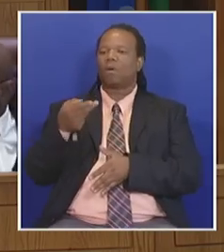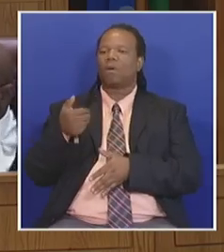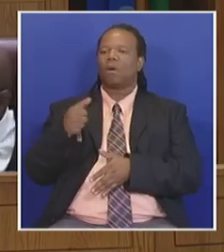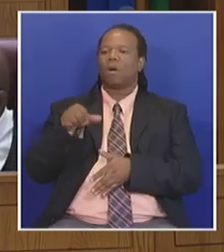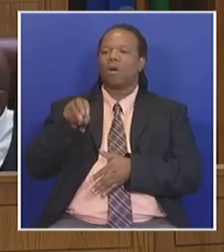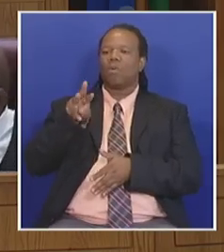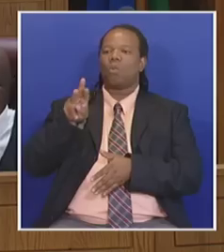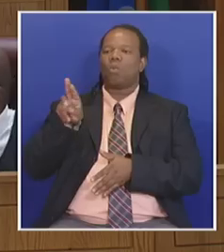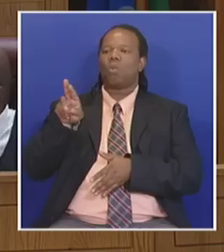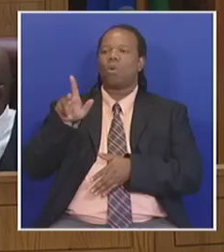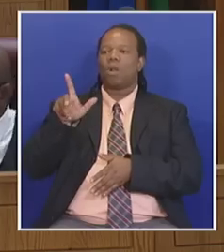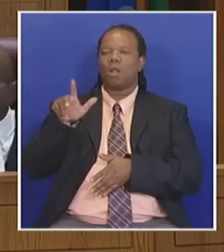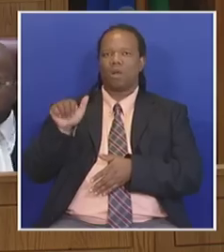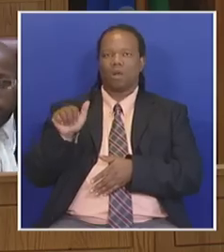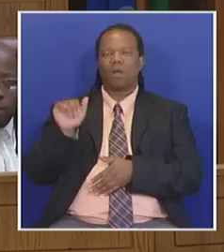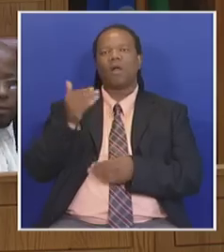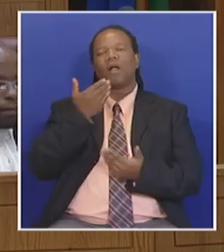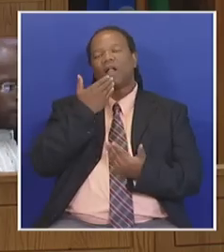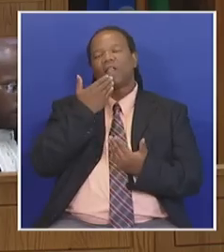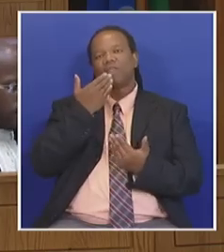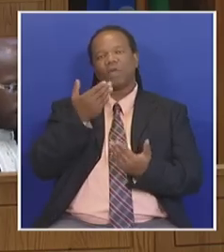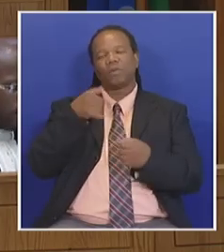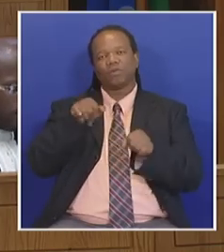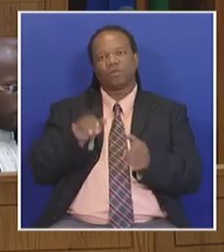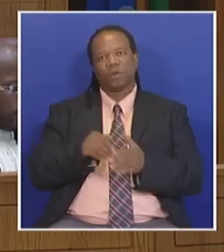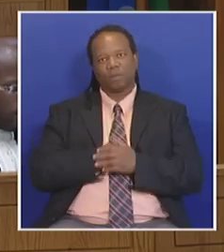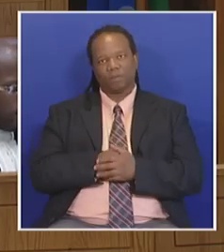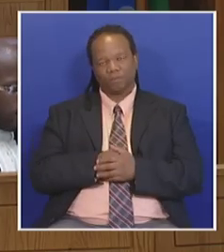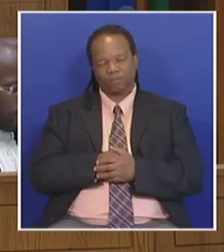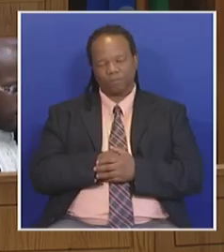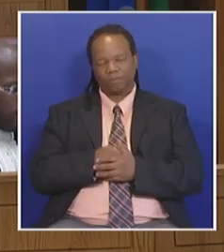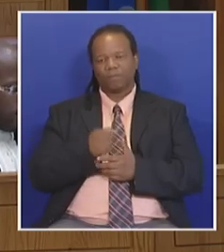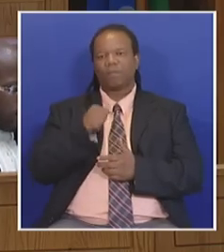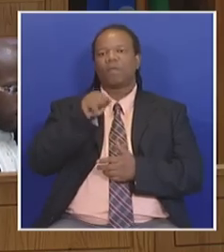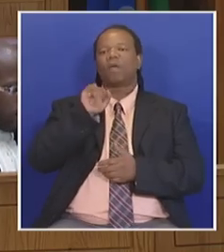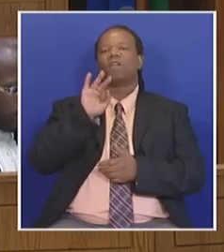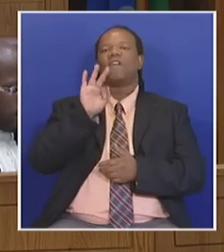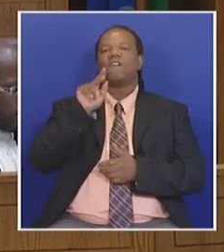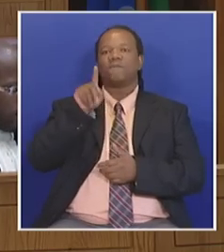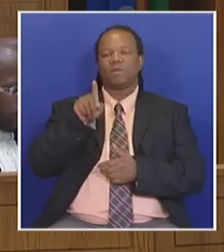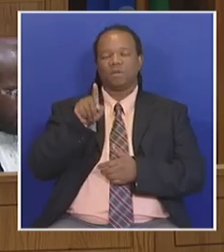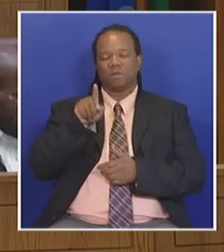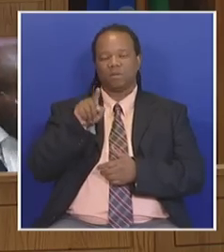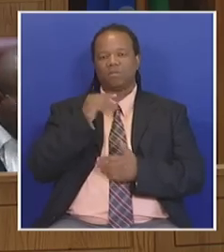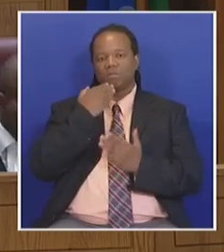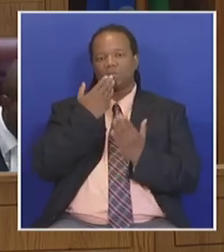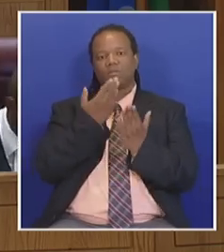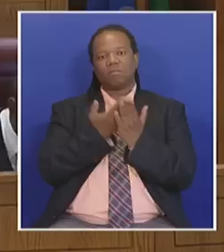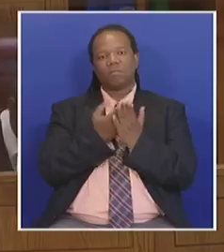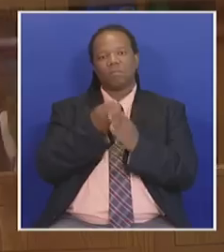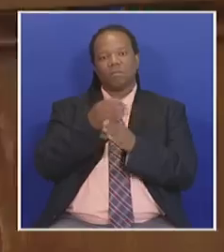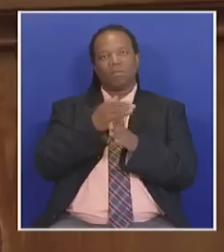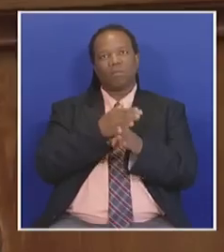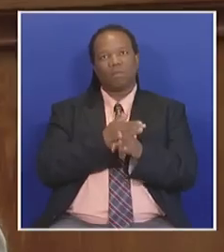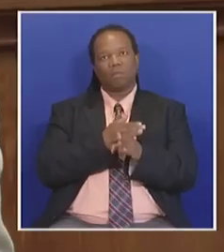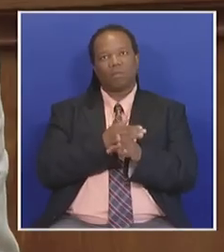Ngiyathokoza sihlalo hloniphekile. On behalf of Inkatha Freedom Party, I move without notice that the House extends its